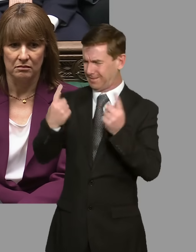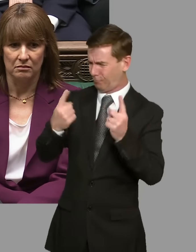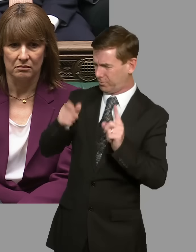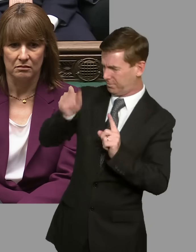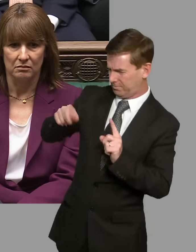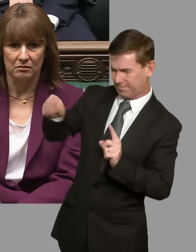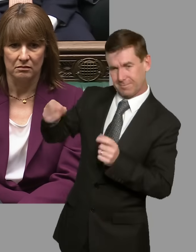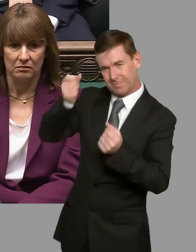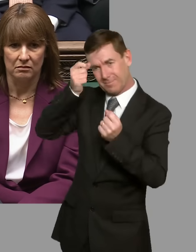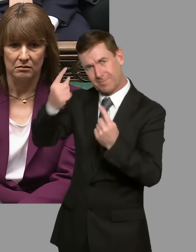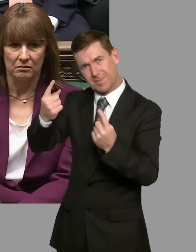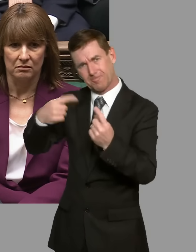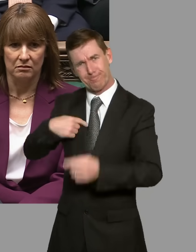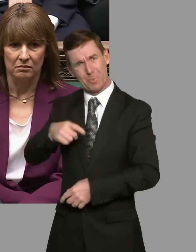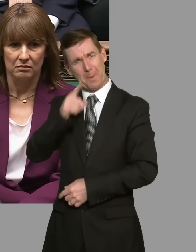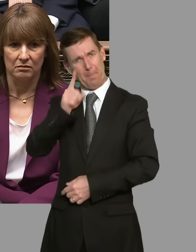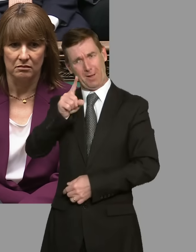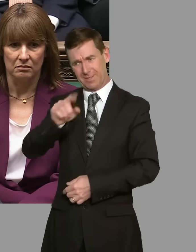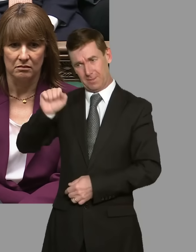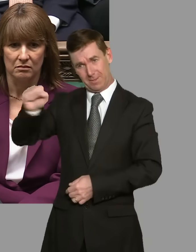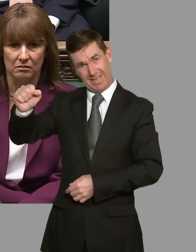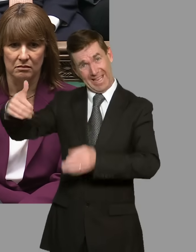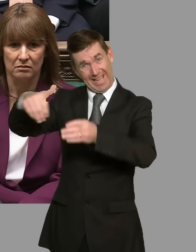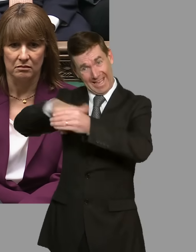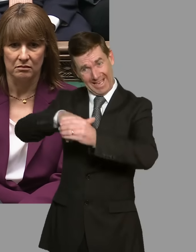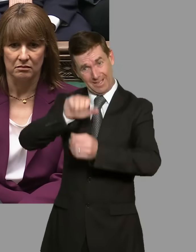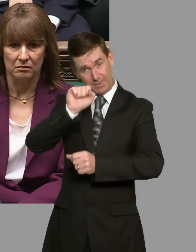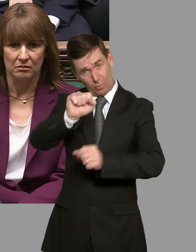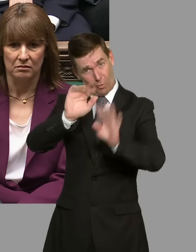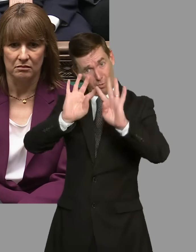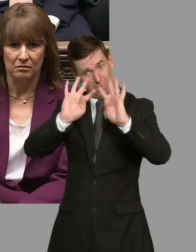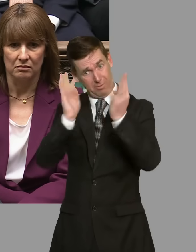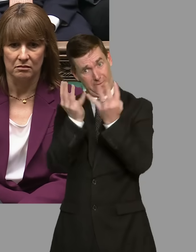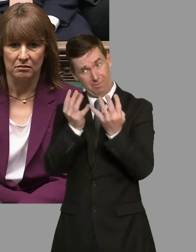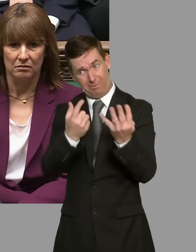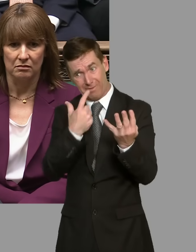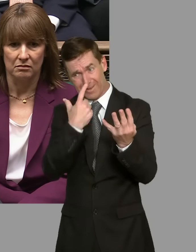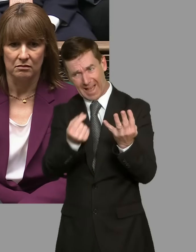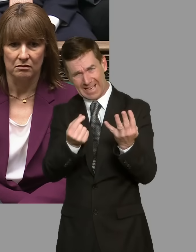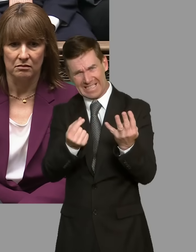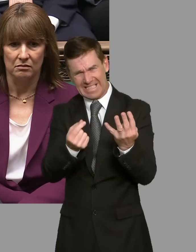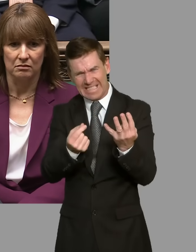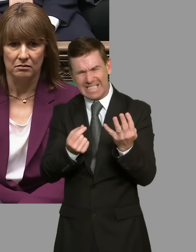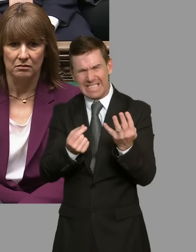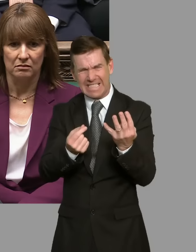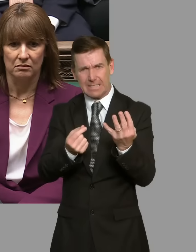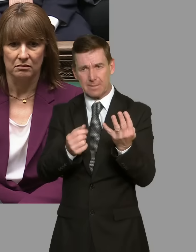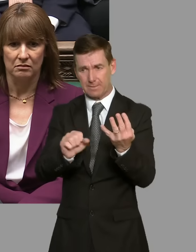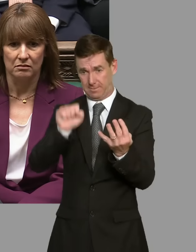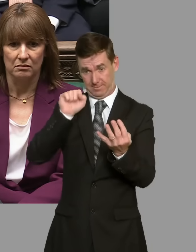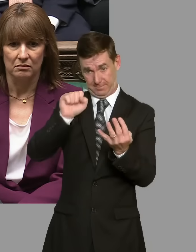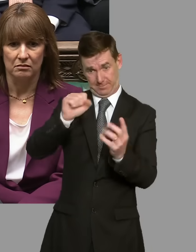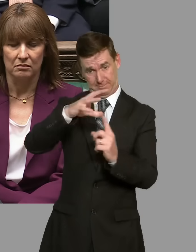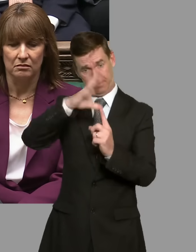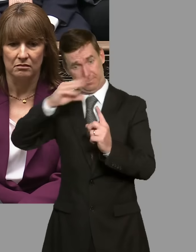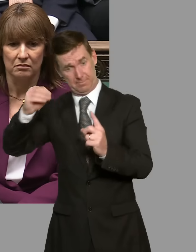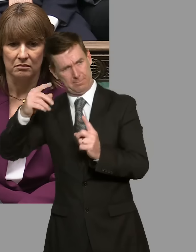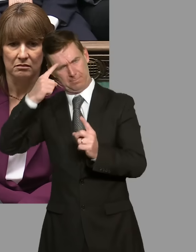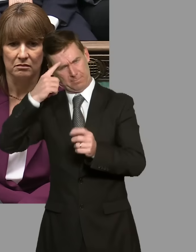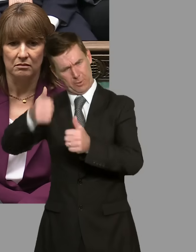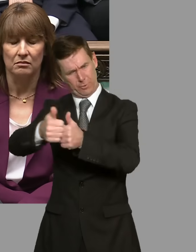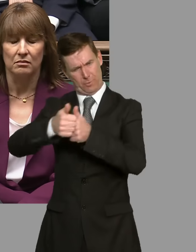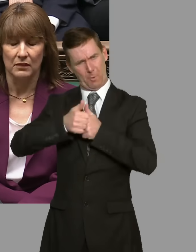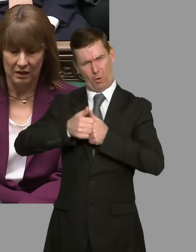Cabinet when the party opposite says it supports us on sanctions. We want the money from Chelsea